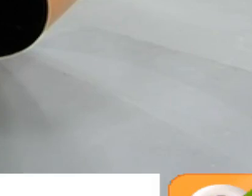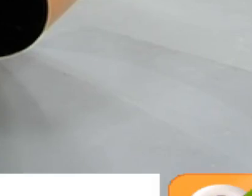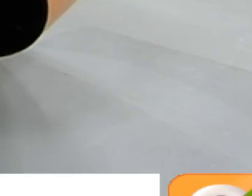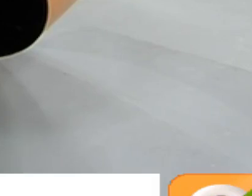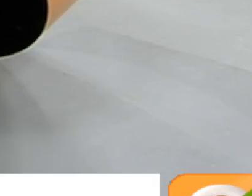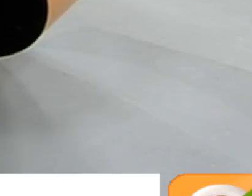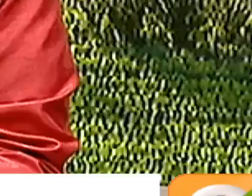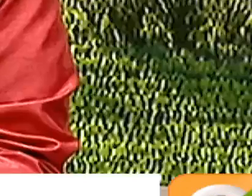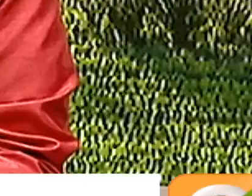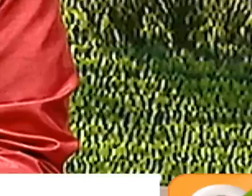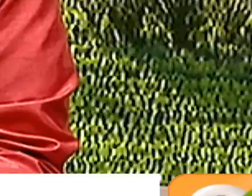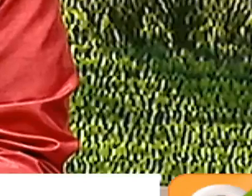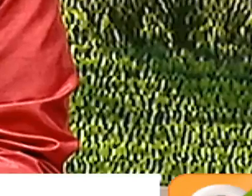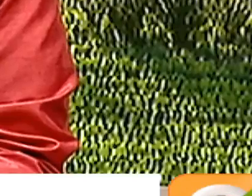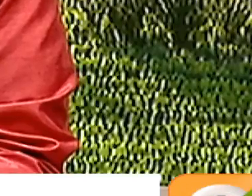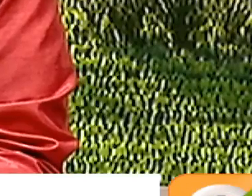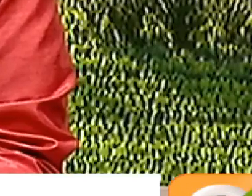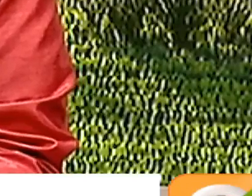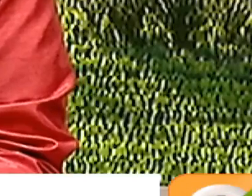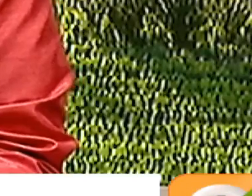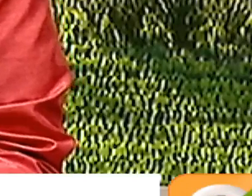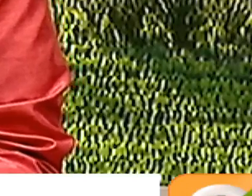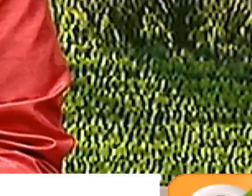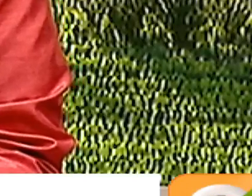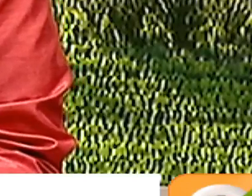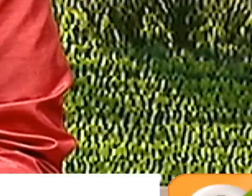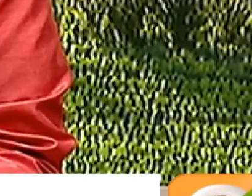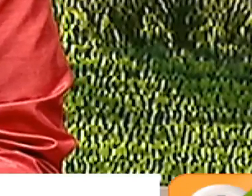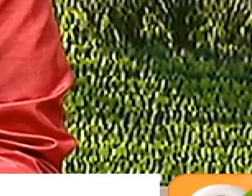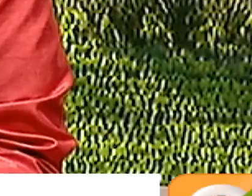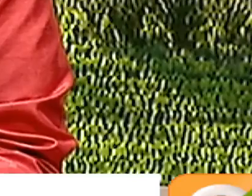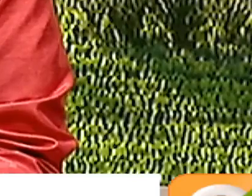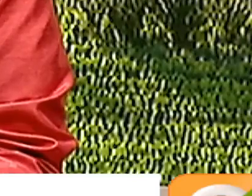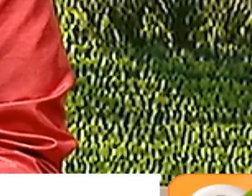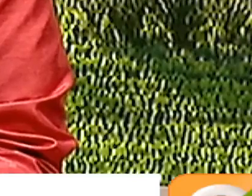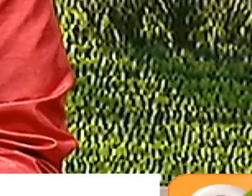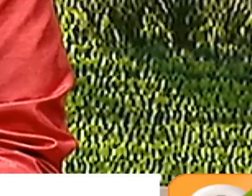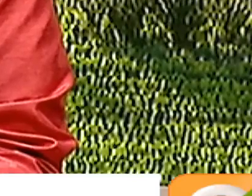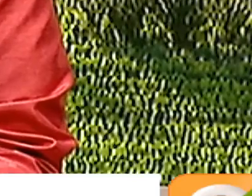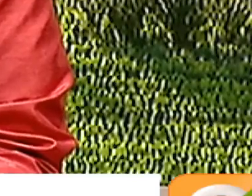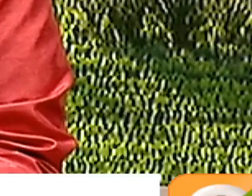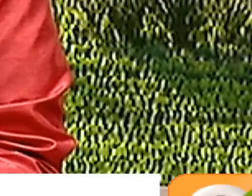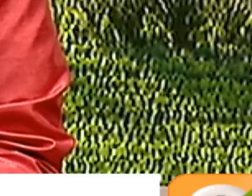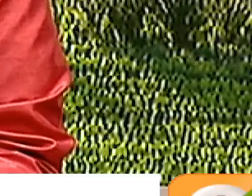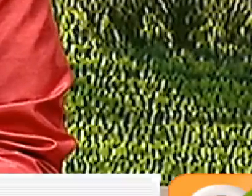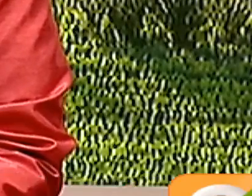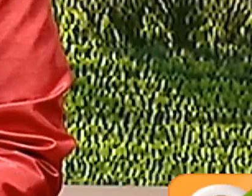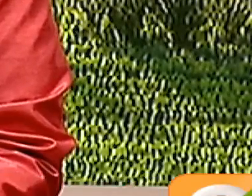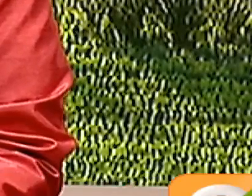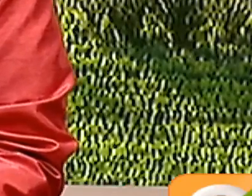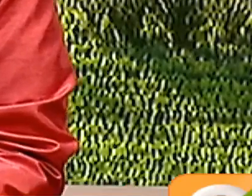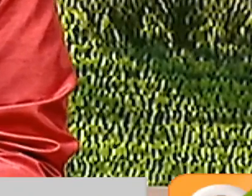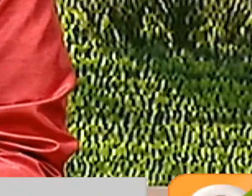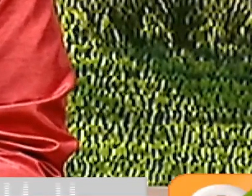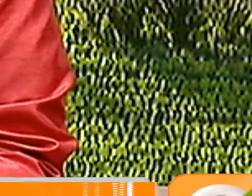legal fraternity? Yes, Wahiga. This is one system that has enjoyed a heavy dose of